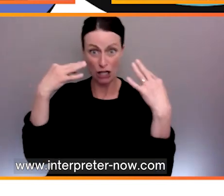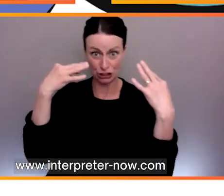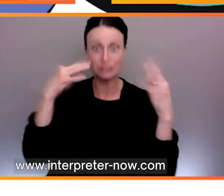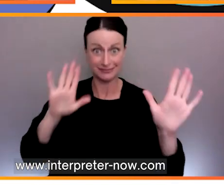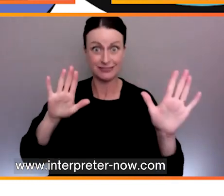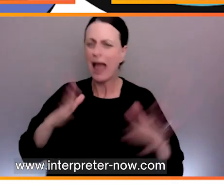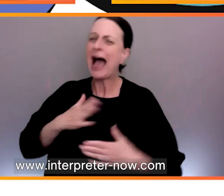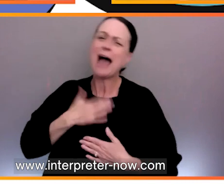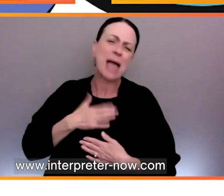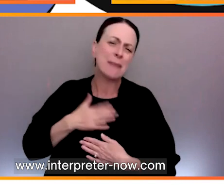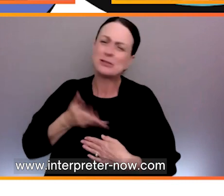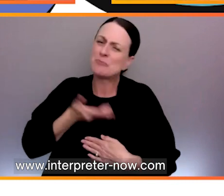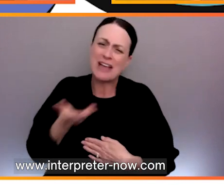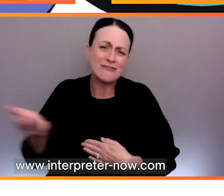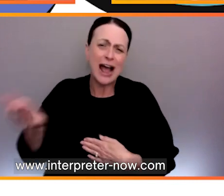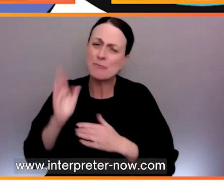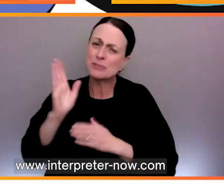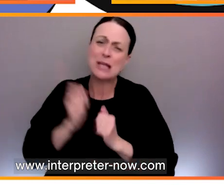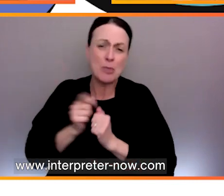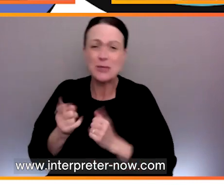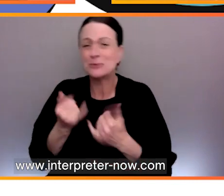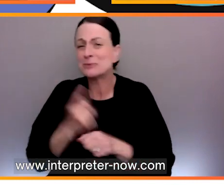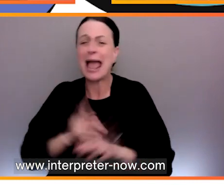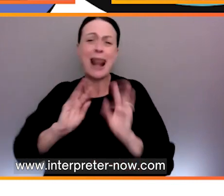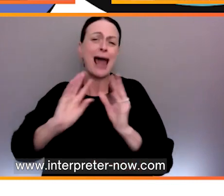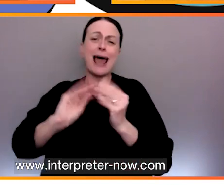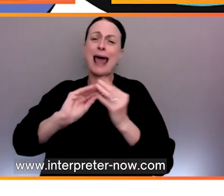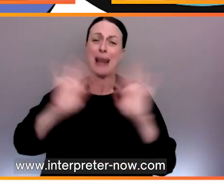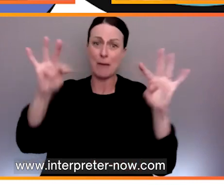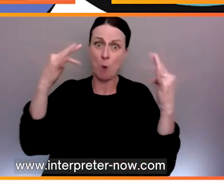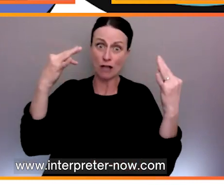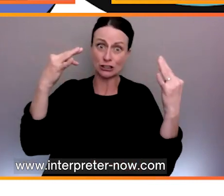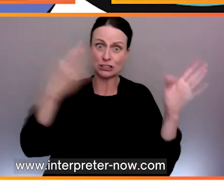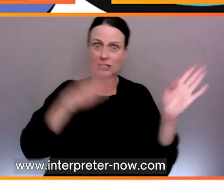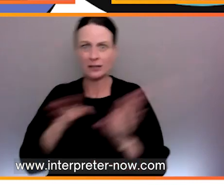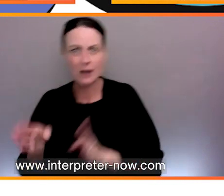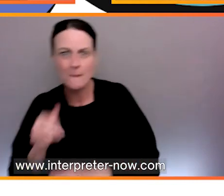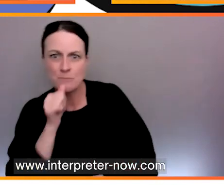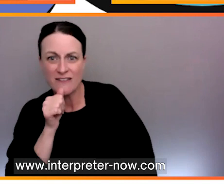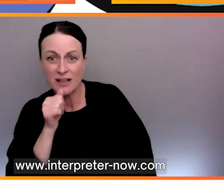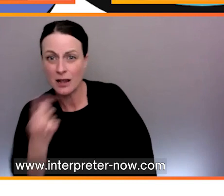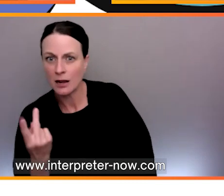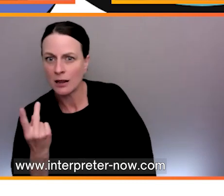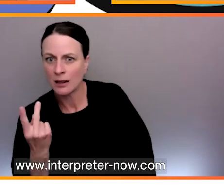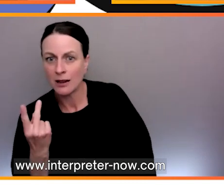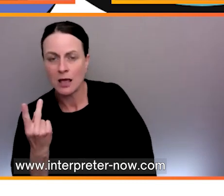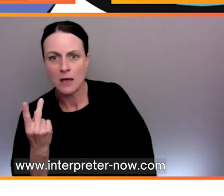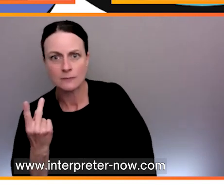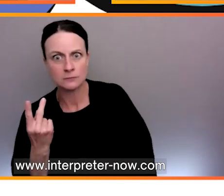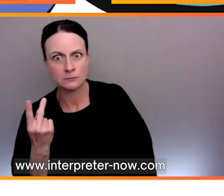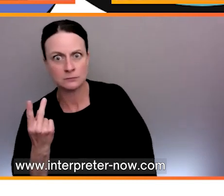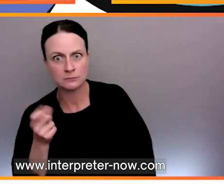but it's that whole passive aggressiveness. That's private covert. And